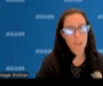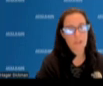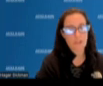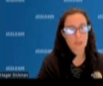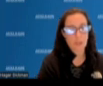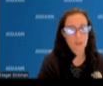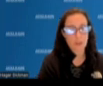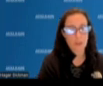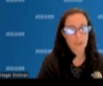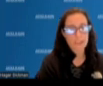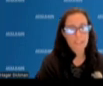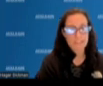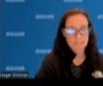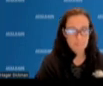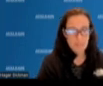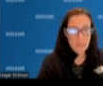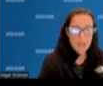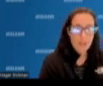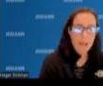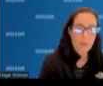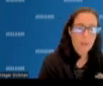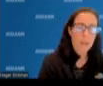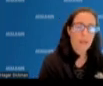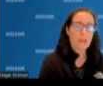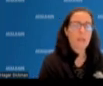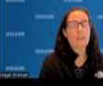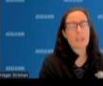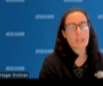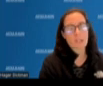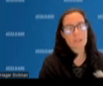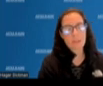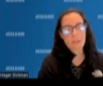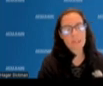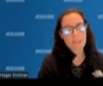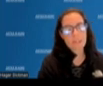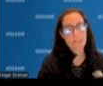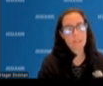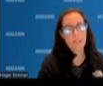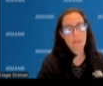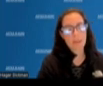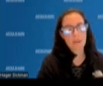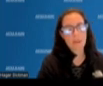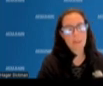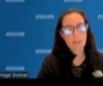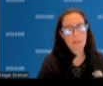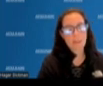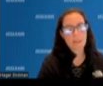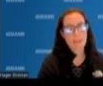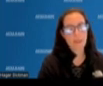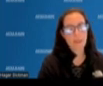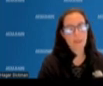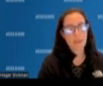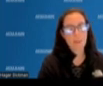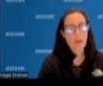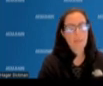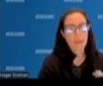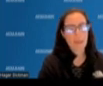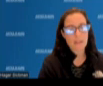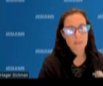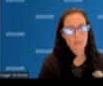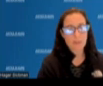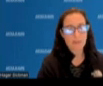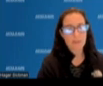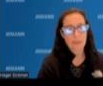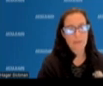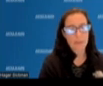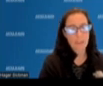community is going to be very important. And then we are collecting stories and about people's why